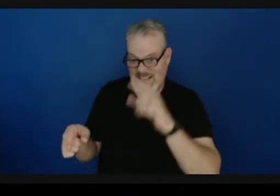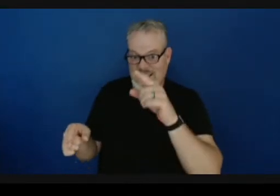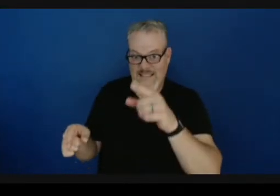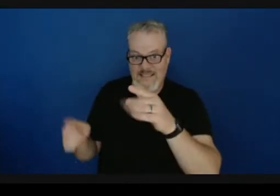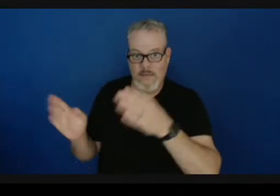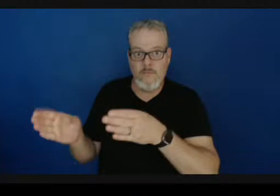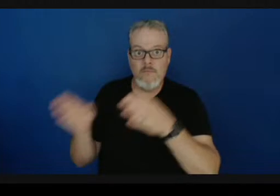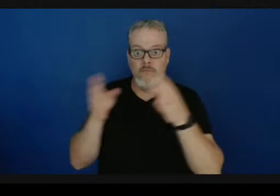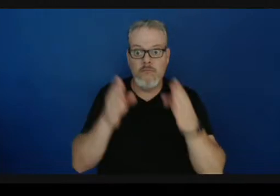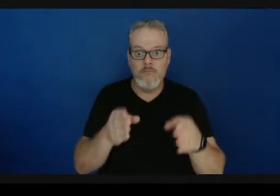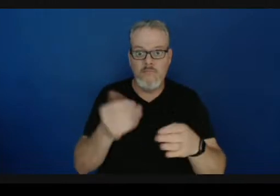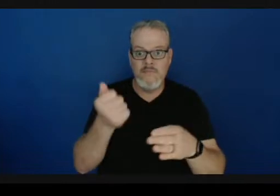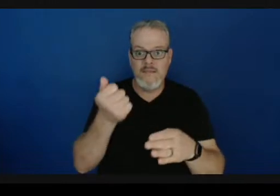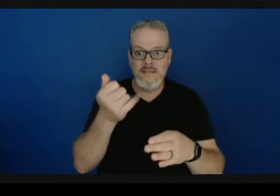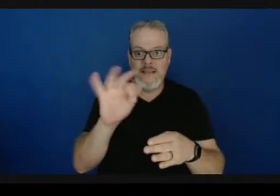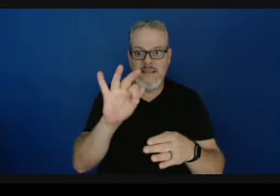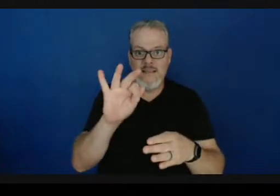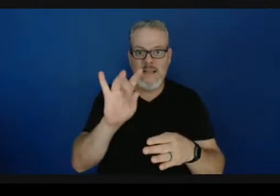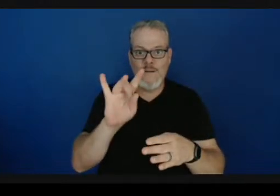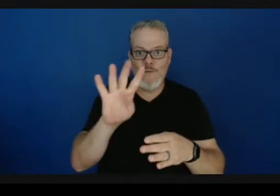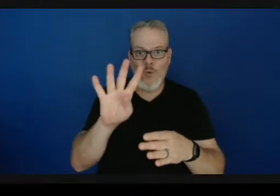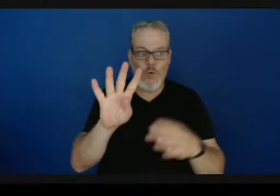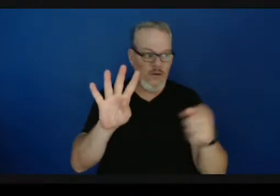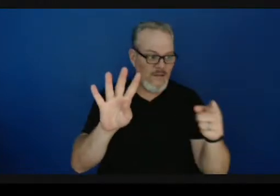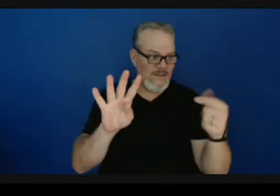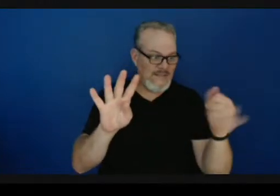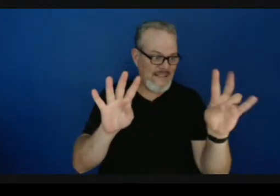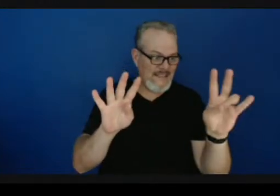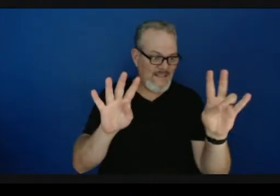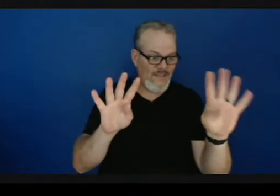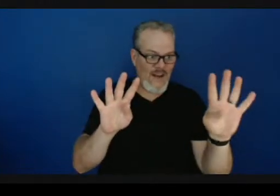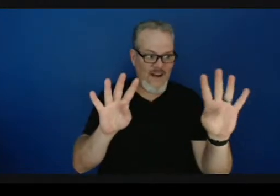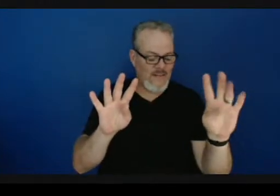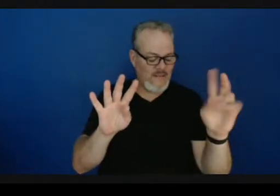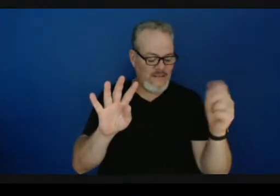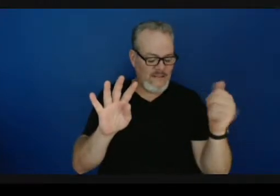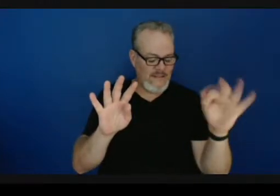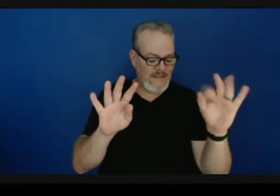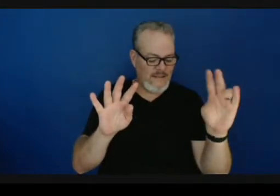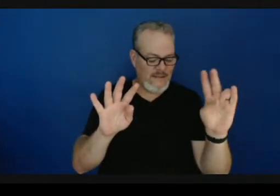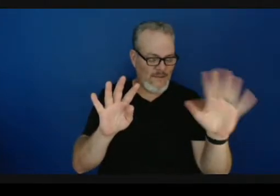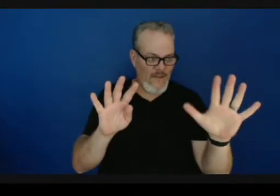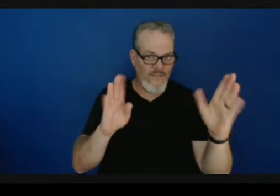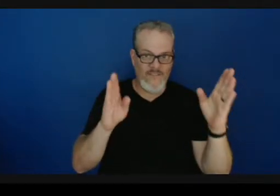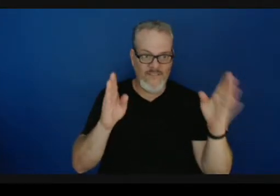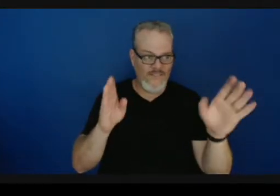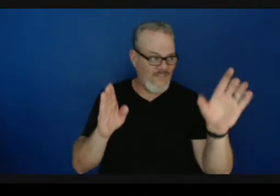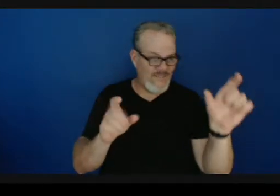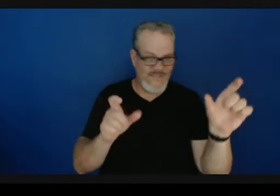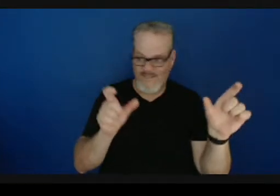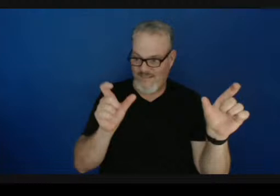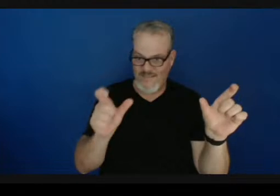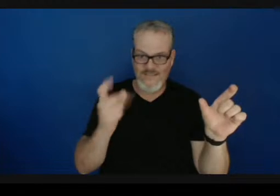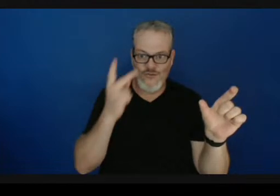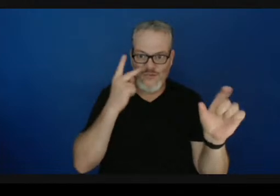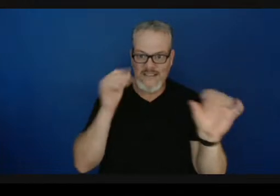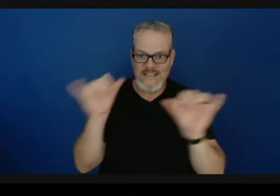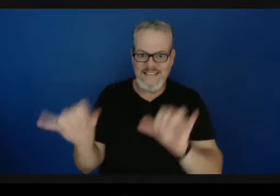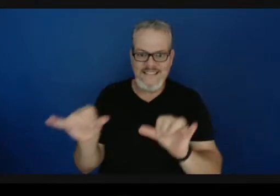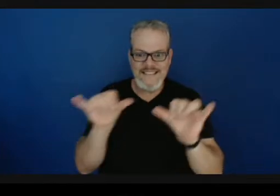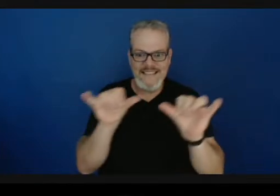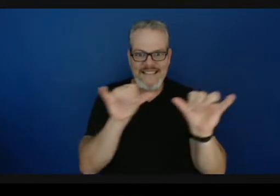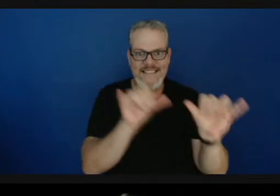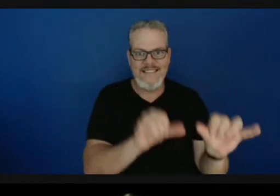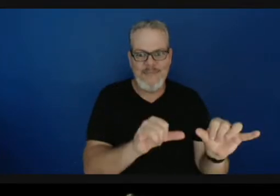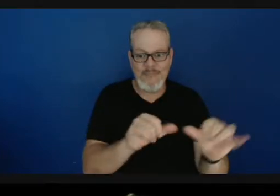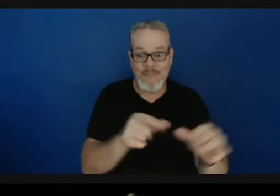both of those as well. Right now, there's always this issue of how do you compare data from before to data now, which is why you see this filter of magnitude greater